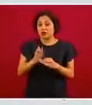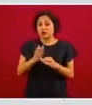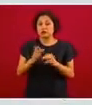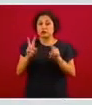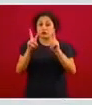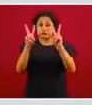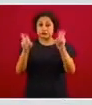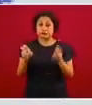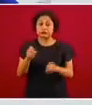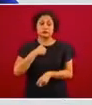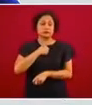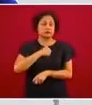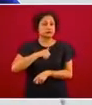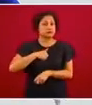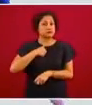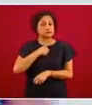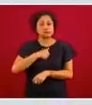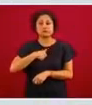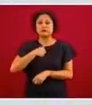to,